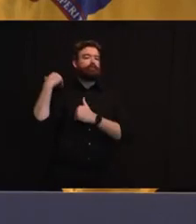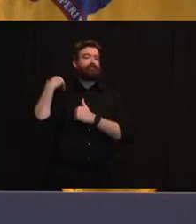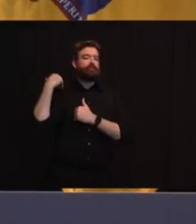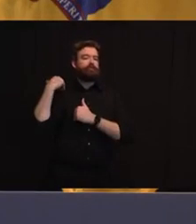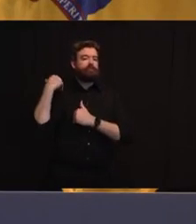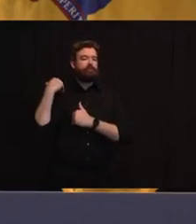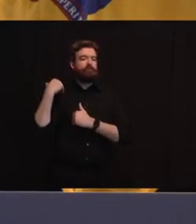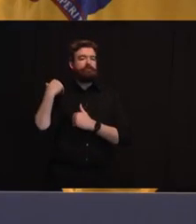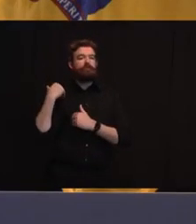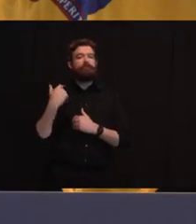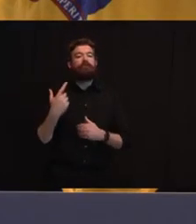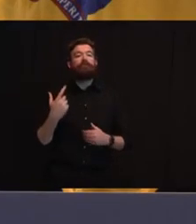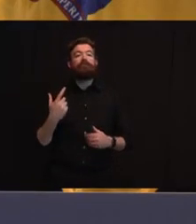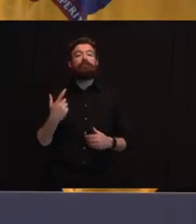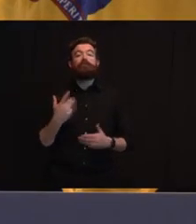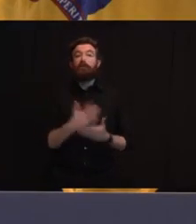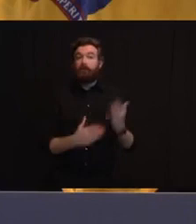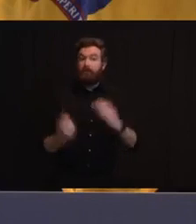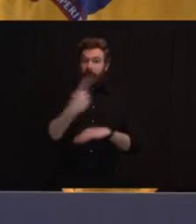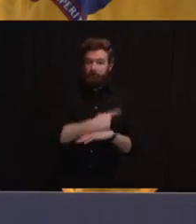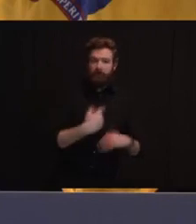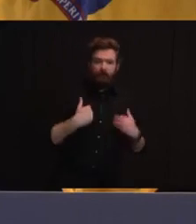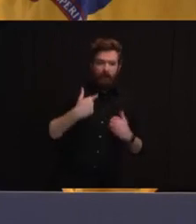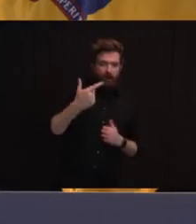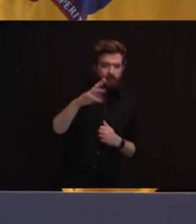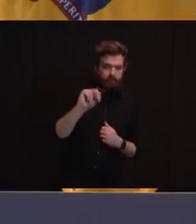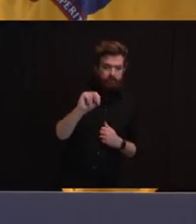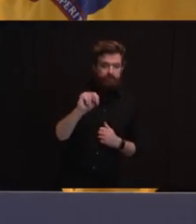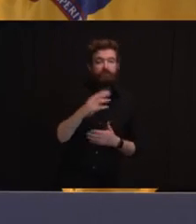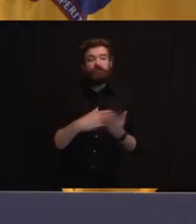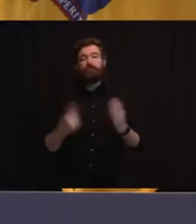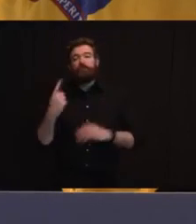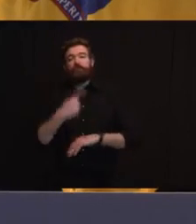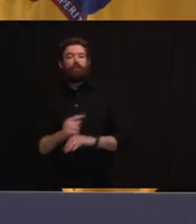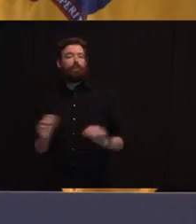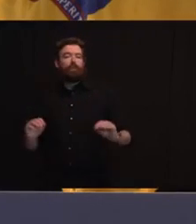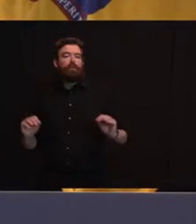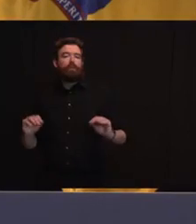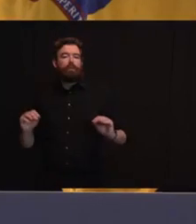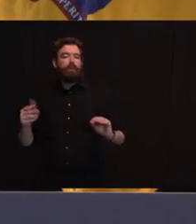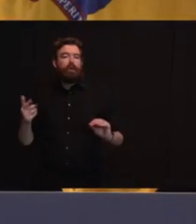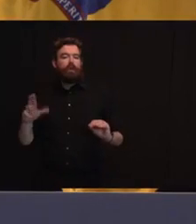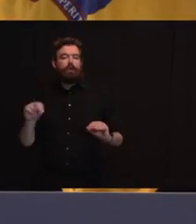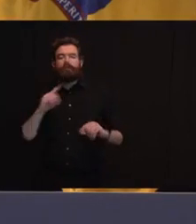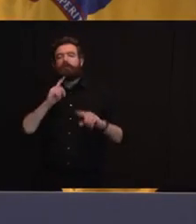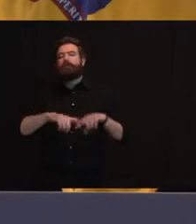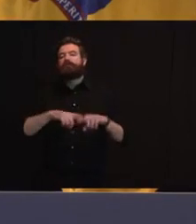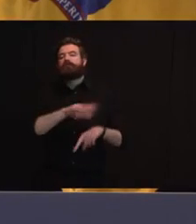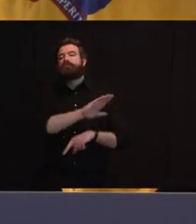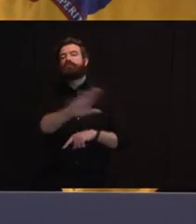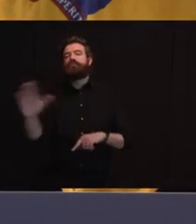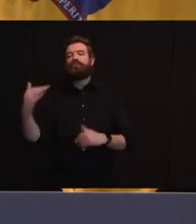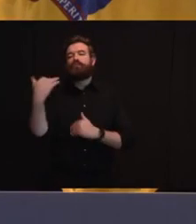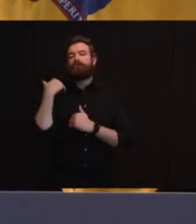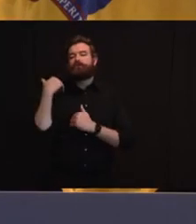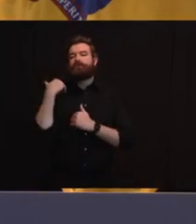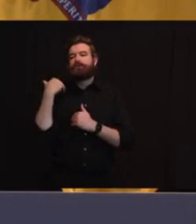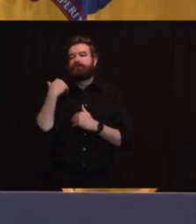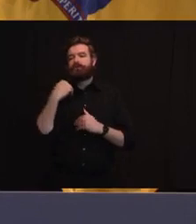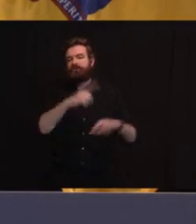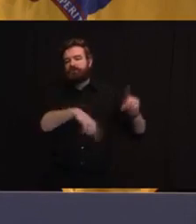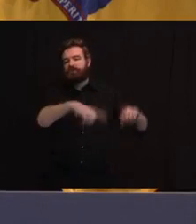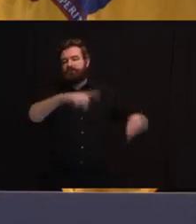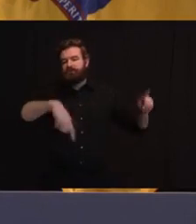armed and others they won't be. And that will depend on their role that they're playing in the overall mission. So thank you for